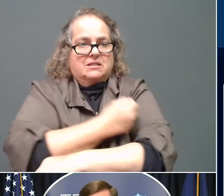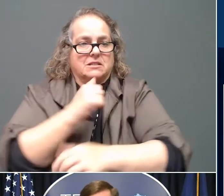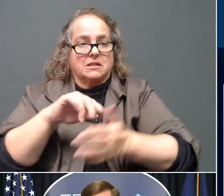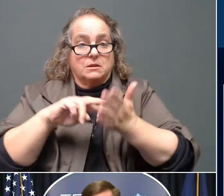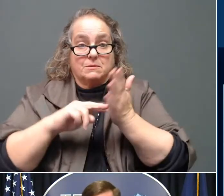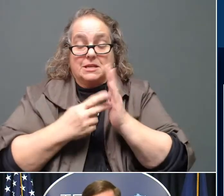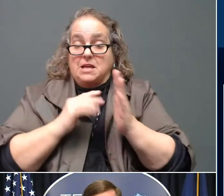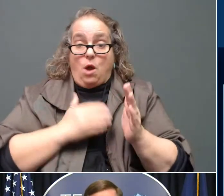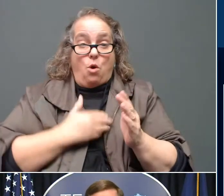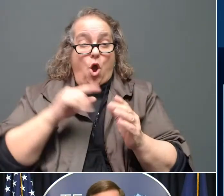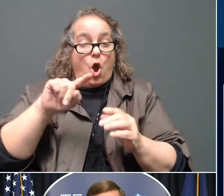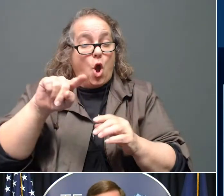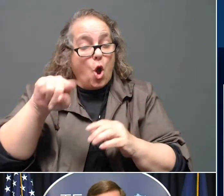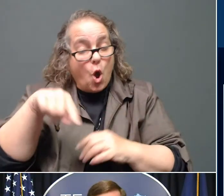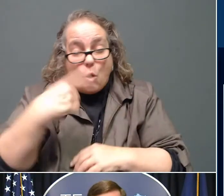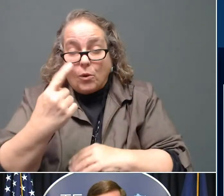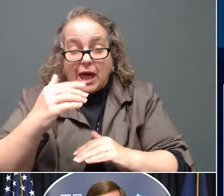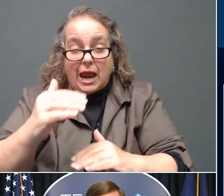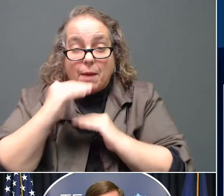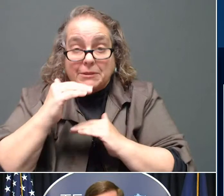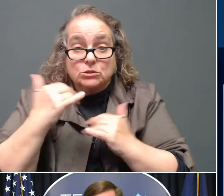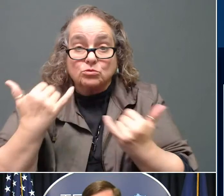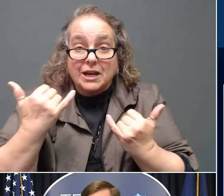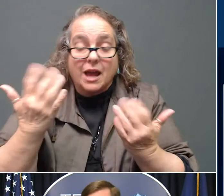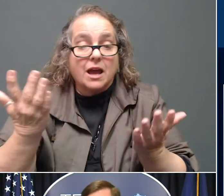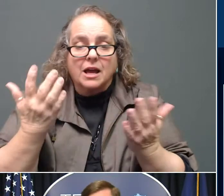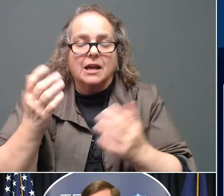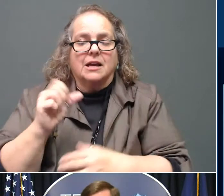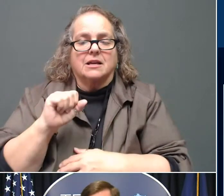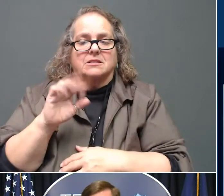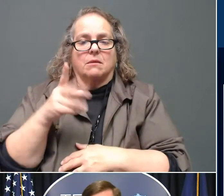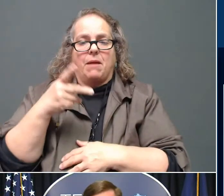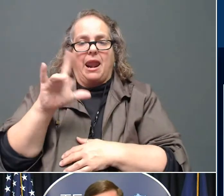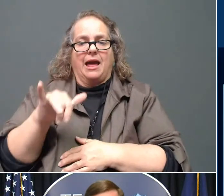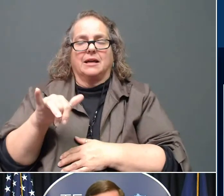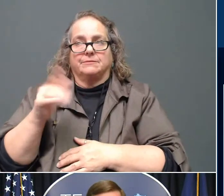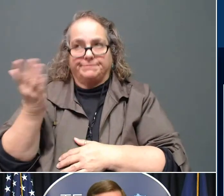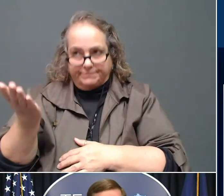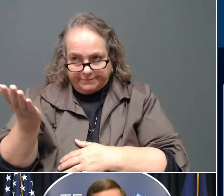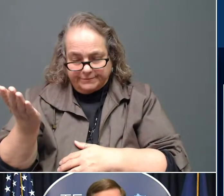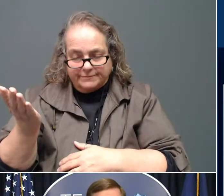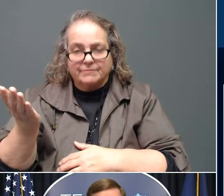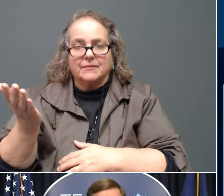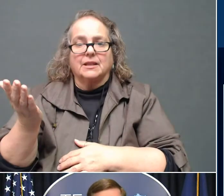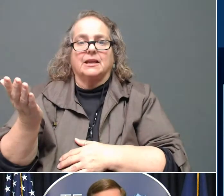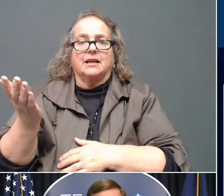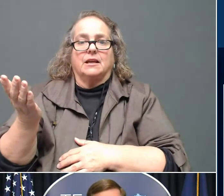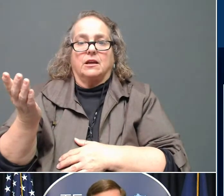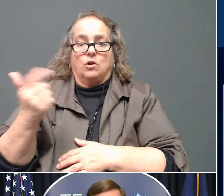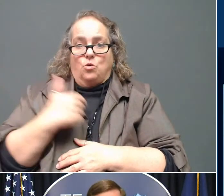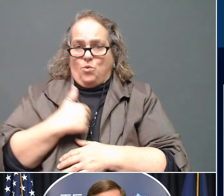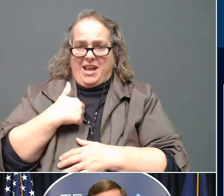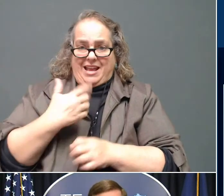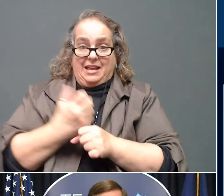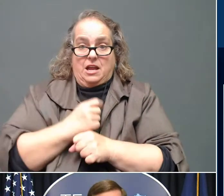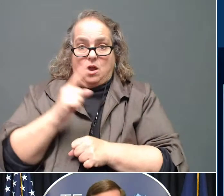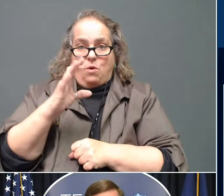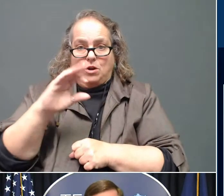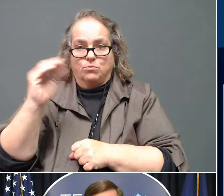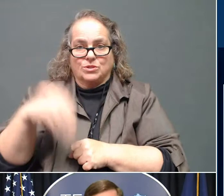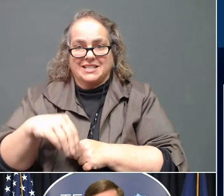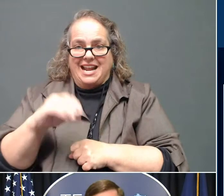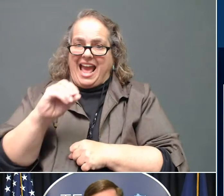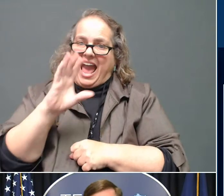right now is supply. What we already have in effect can get 100% of it out, and we are continuing to build our